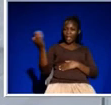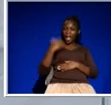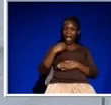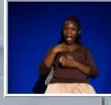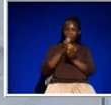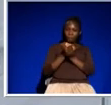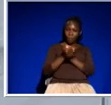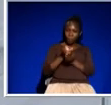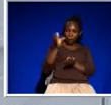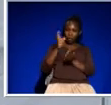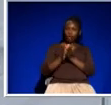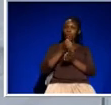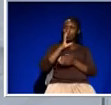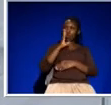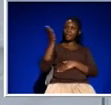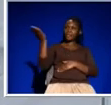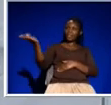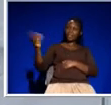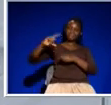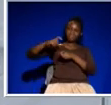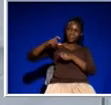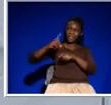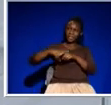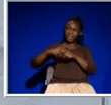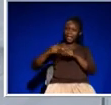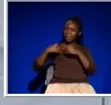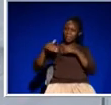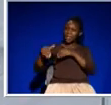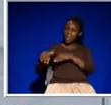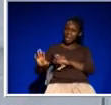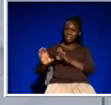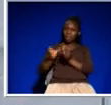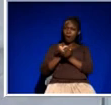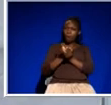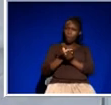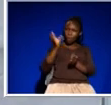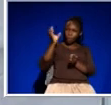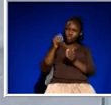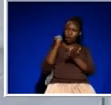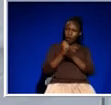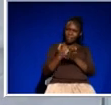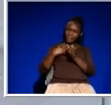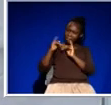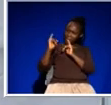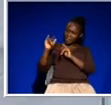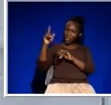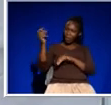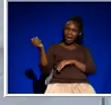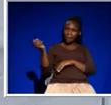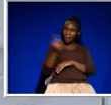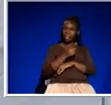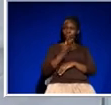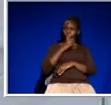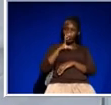water. If I leave this bottle in my office for a whole month, nothing will happen to the